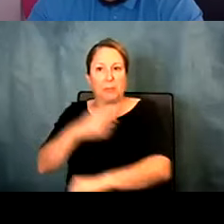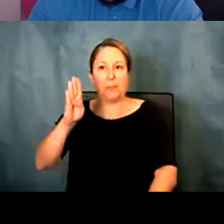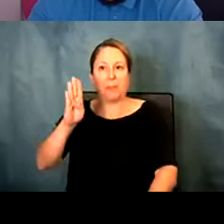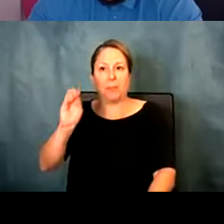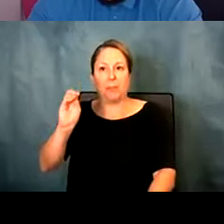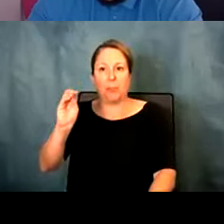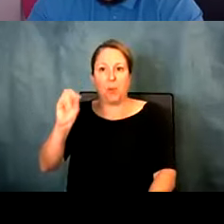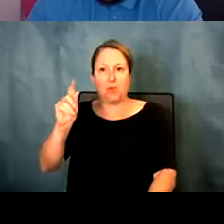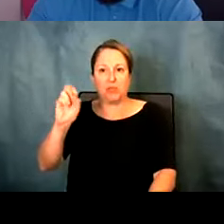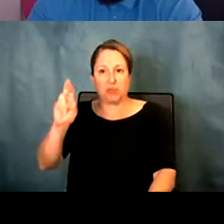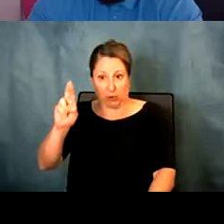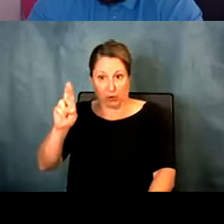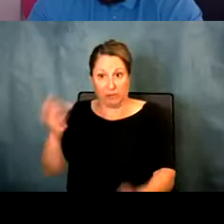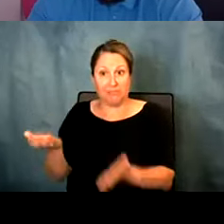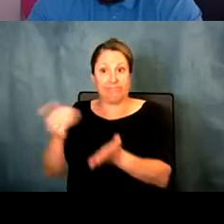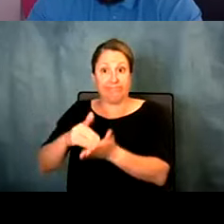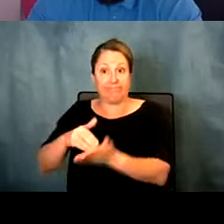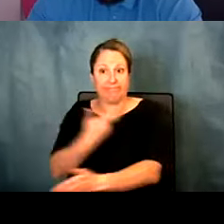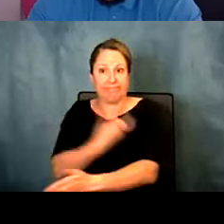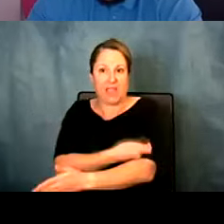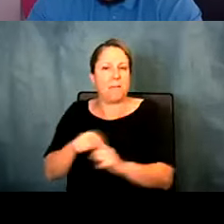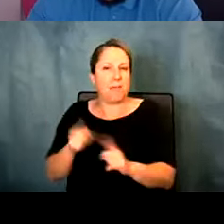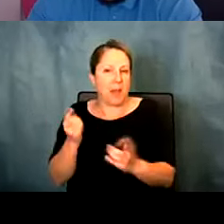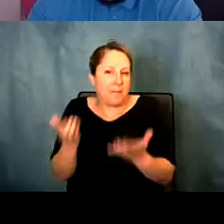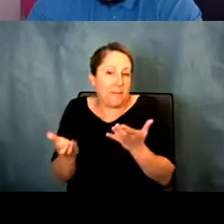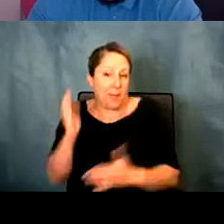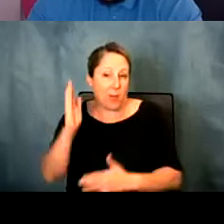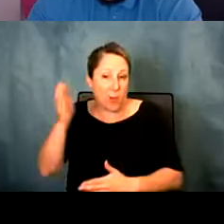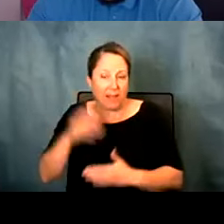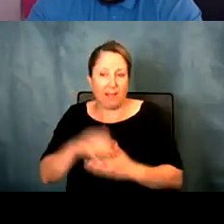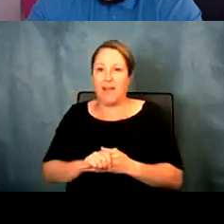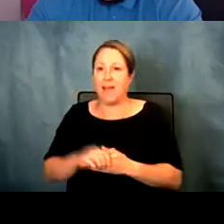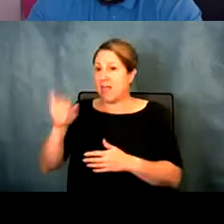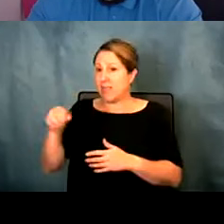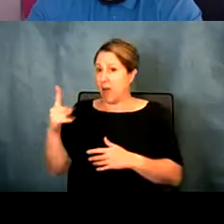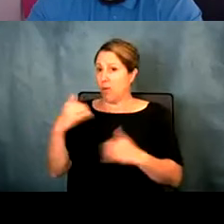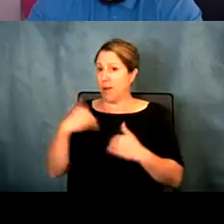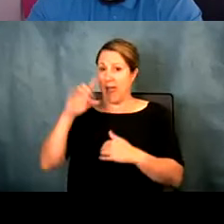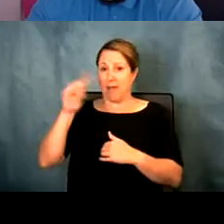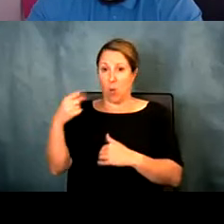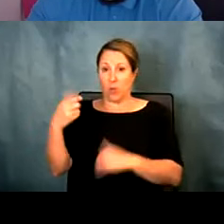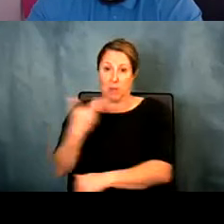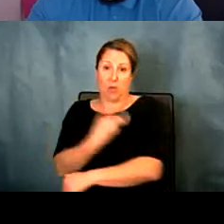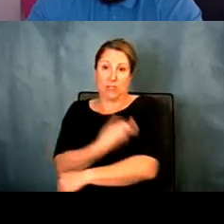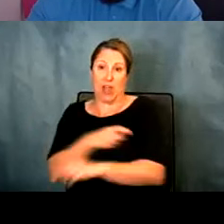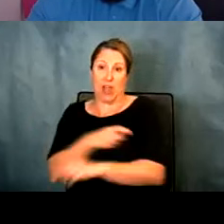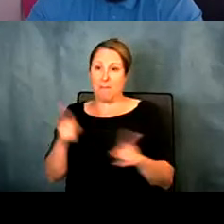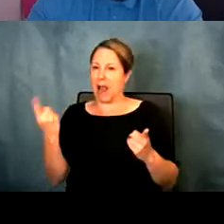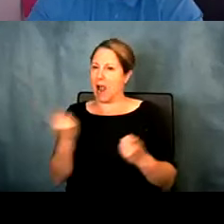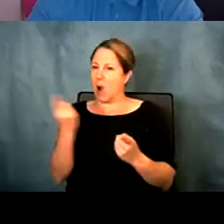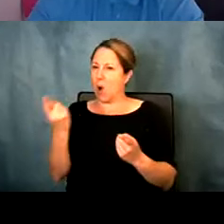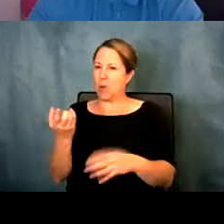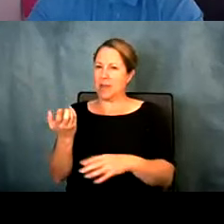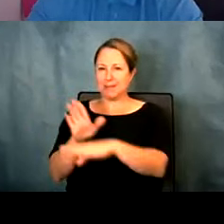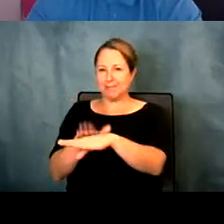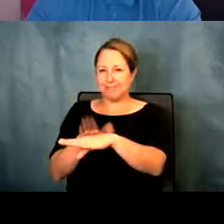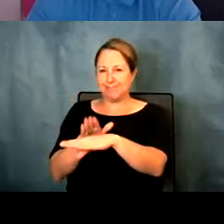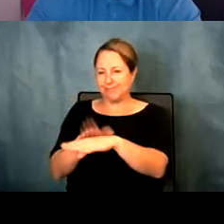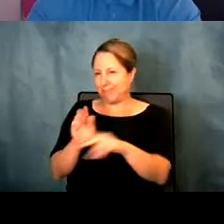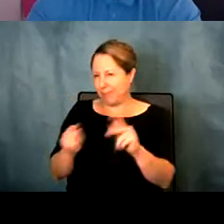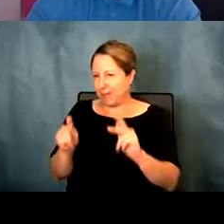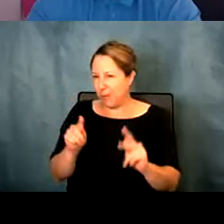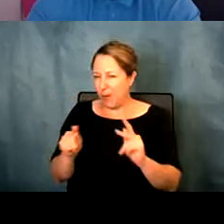And so it is the one that's only one shot, but I always want to give a strong caveat when I'm giving